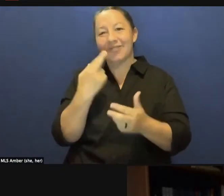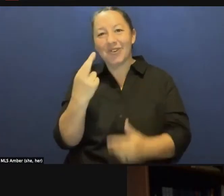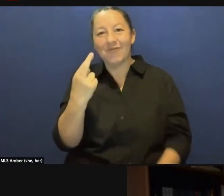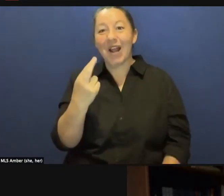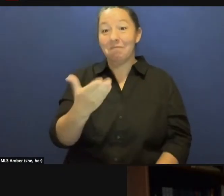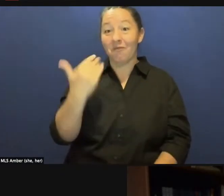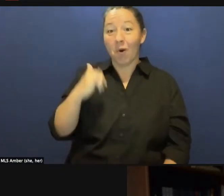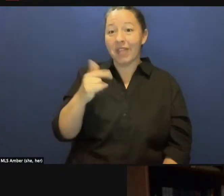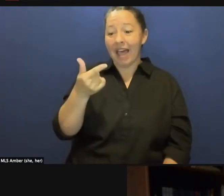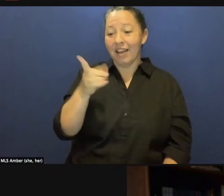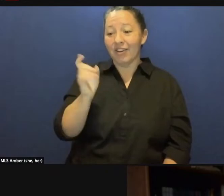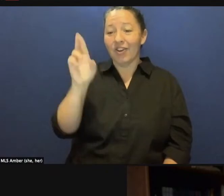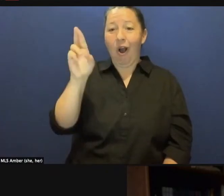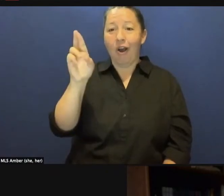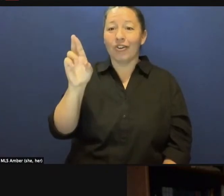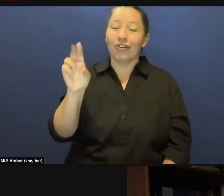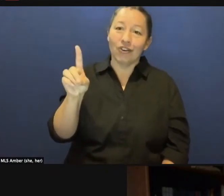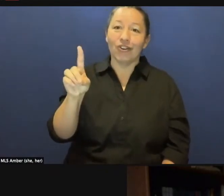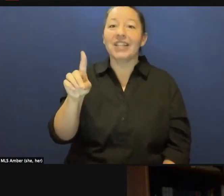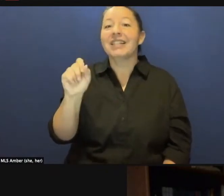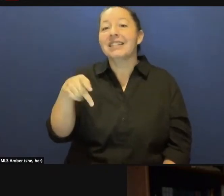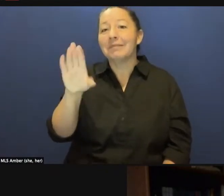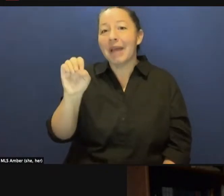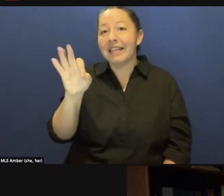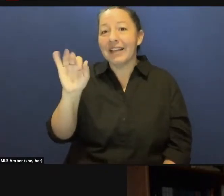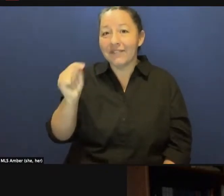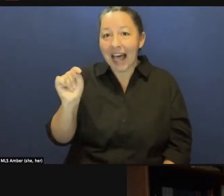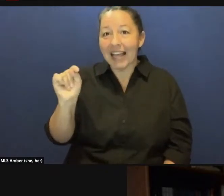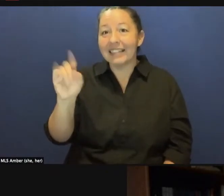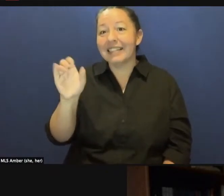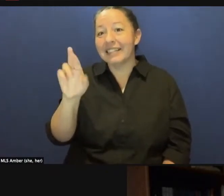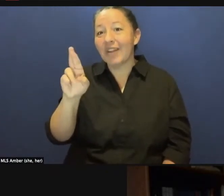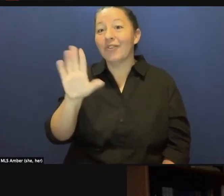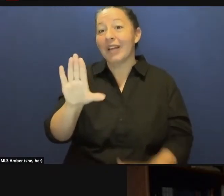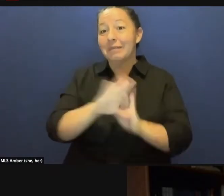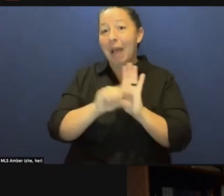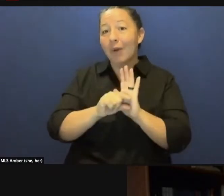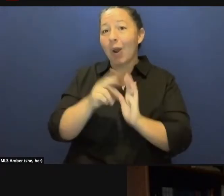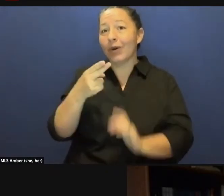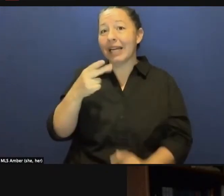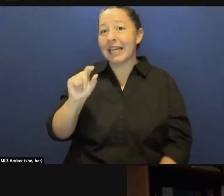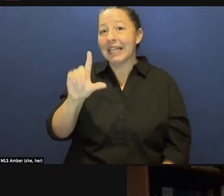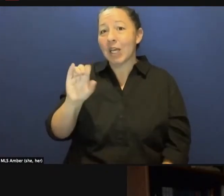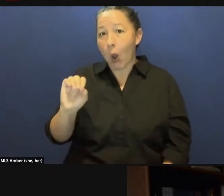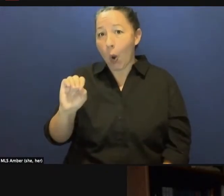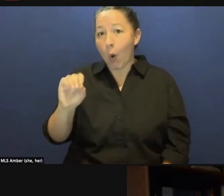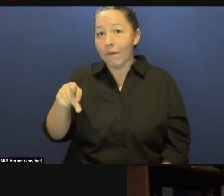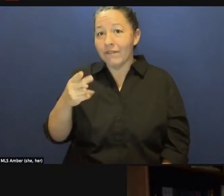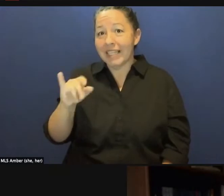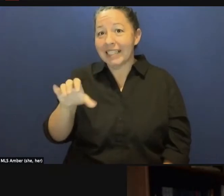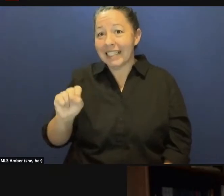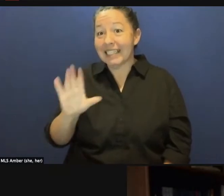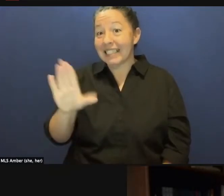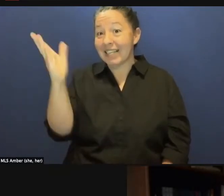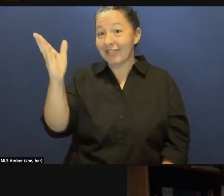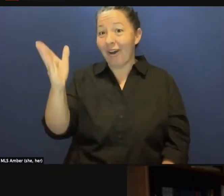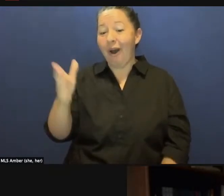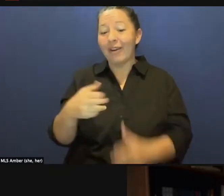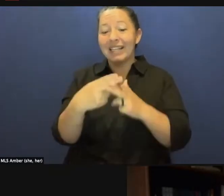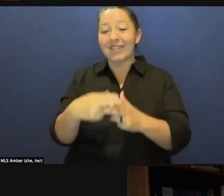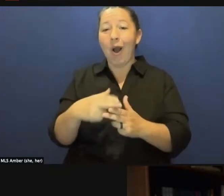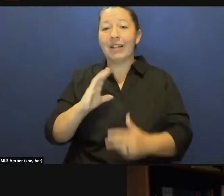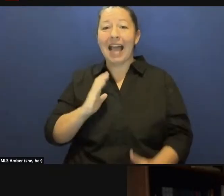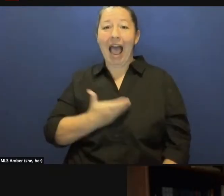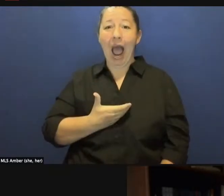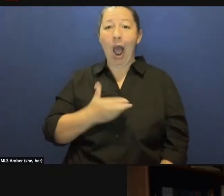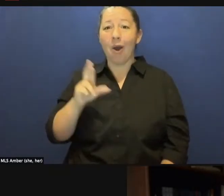Space Flight Center. His background is in heliophysics, and his talk is entitled Our Rare Moon. So